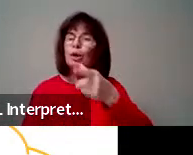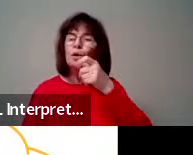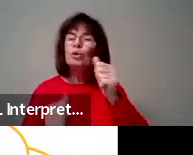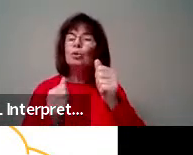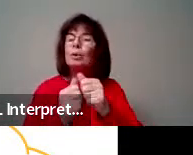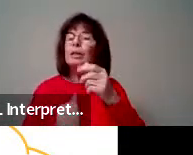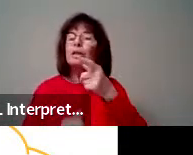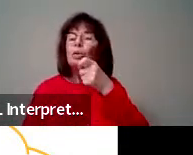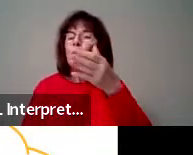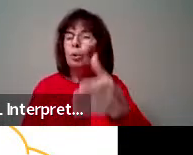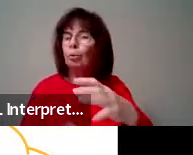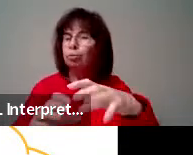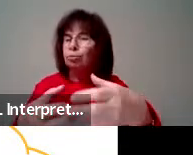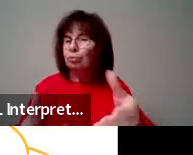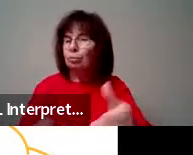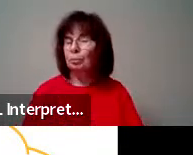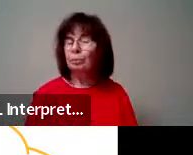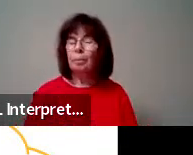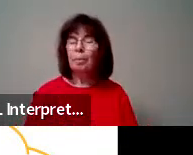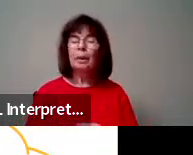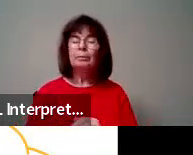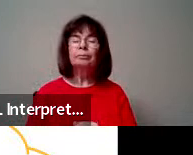that you're representing.